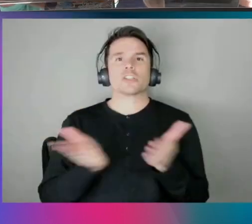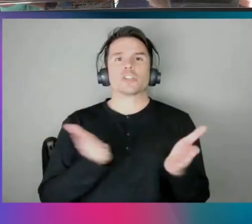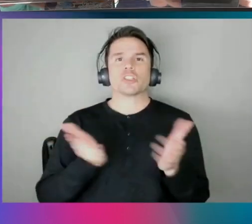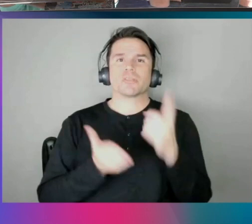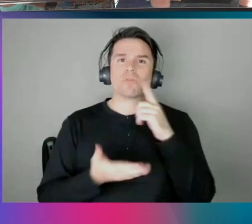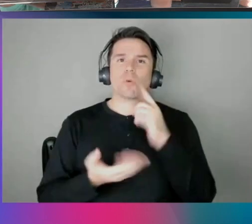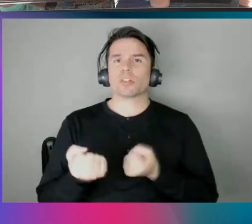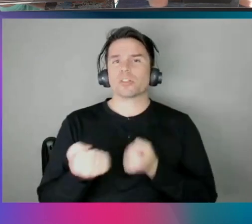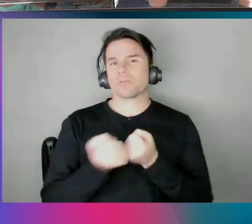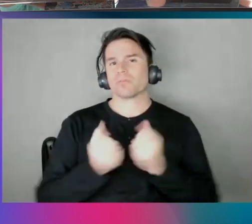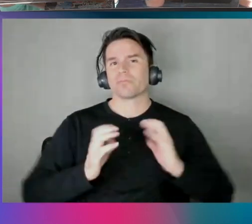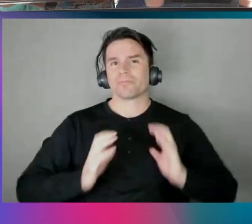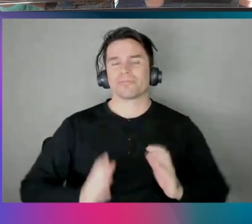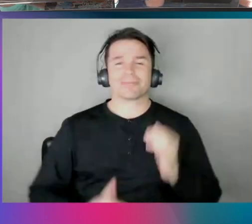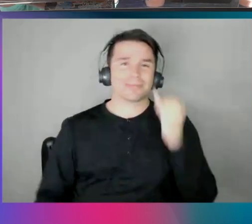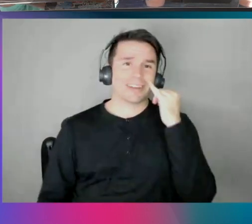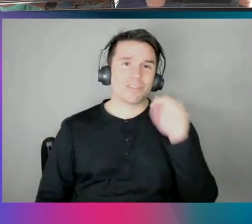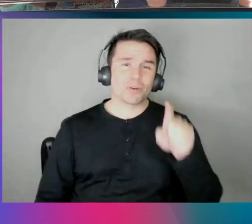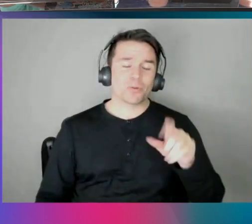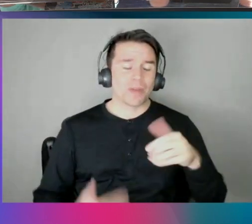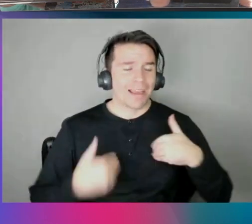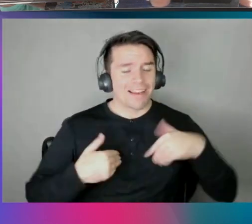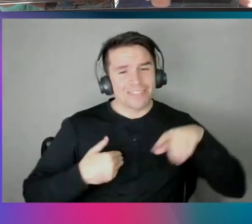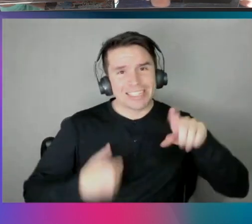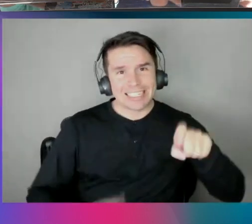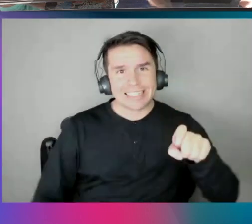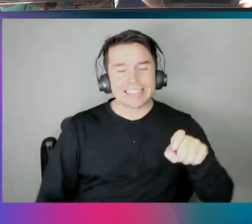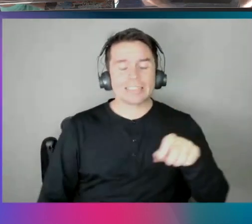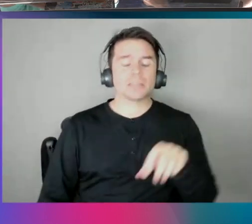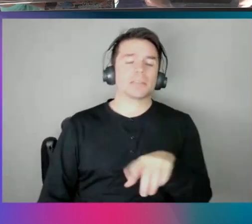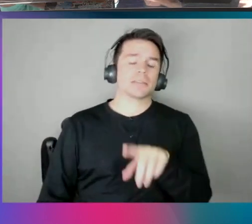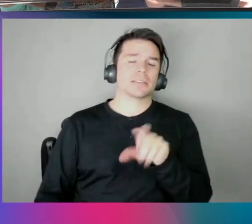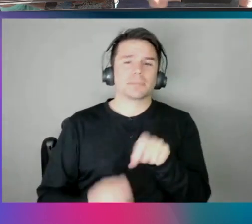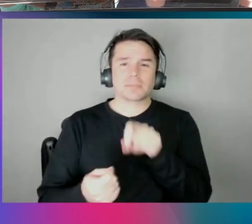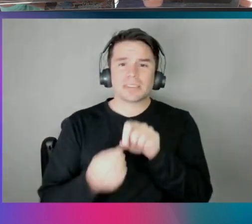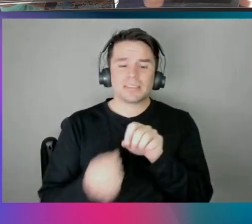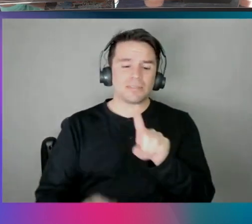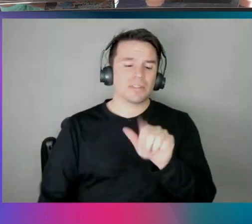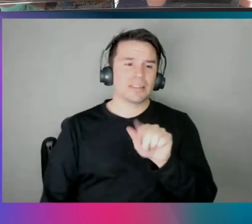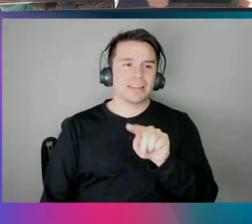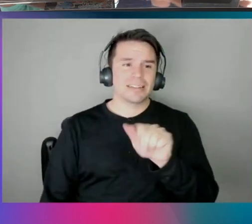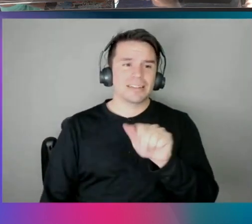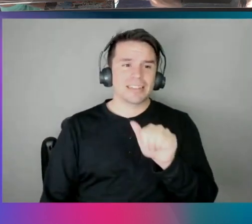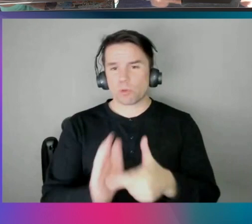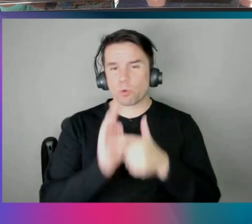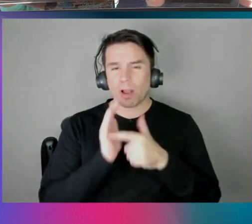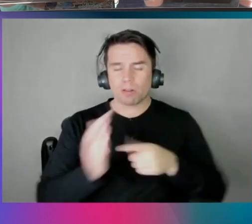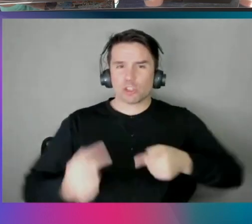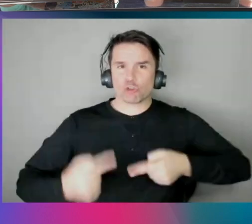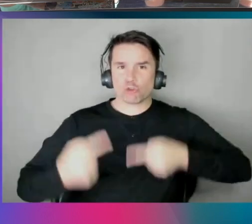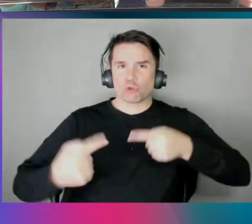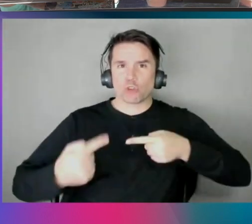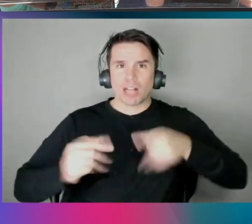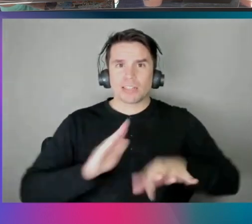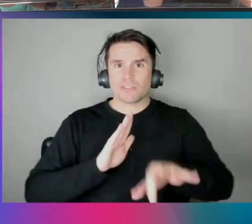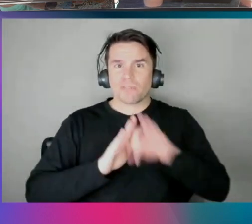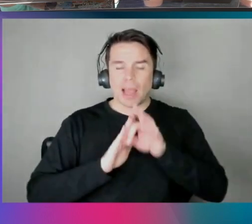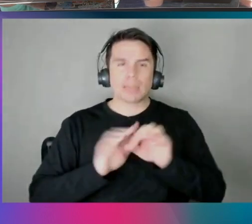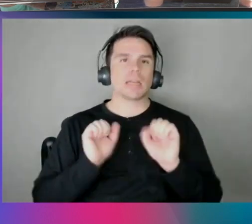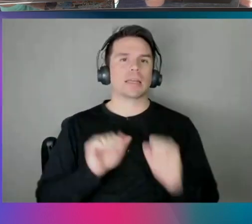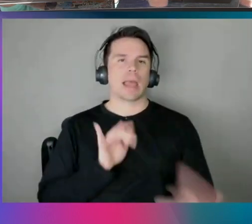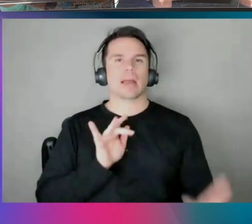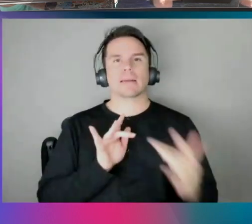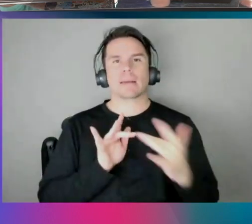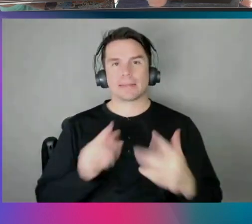have a need or a specific data requirement and you've maybe struggled to find it in the open marketplace, you're welcome to reach out to me or my team,